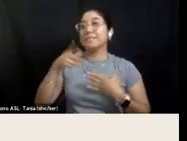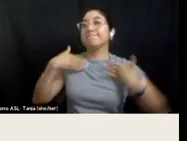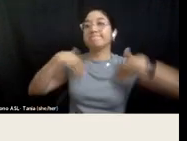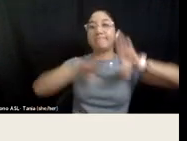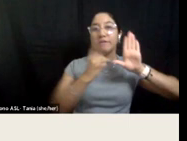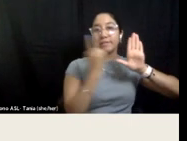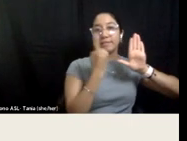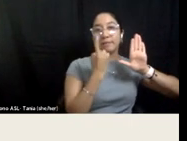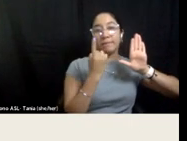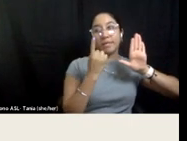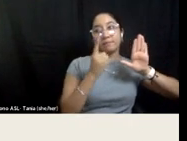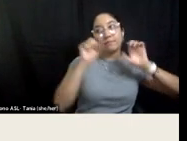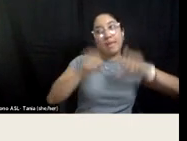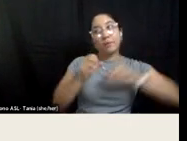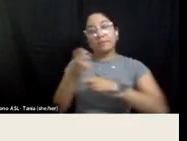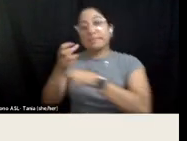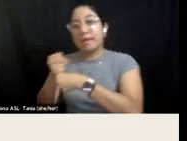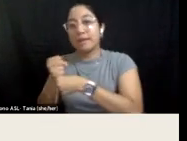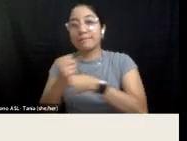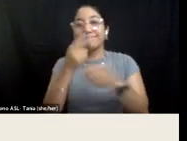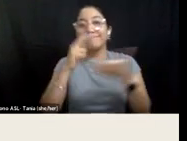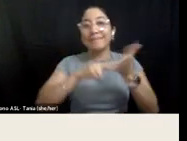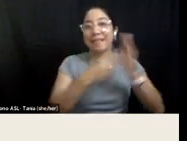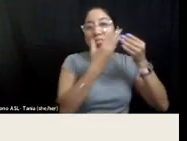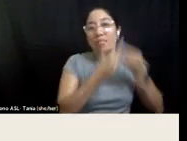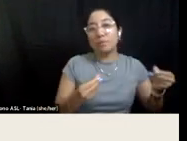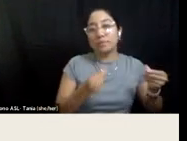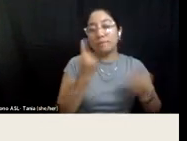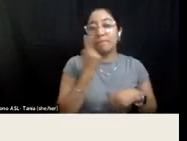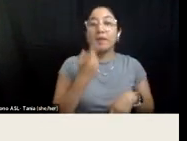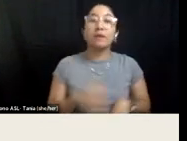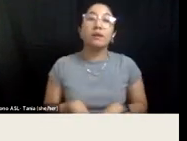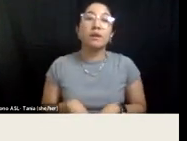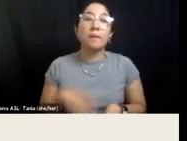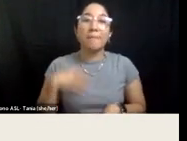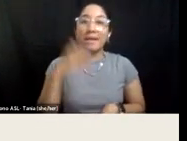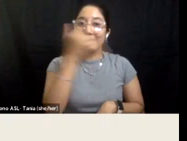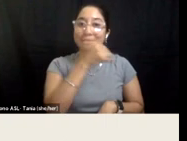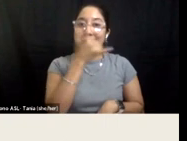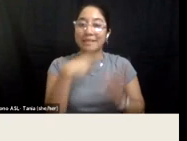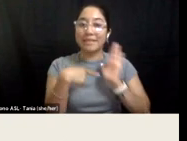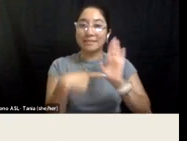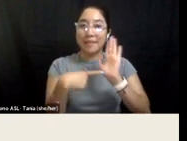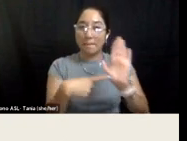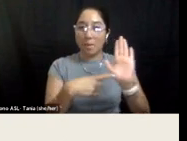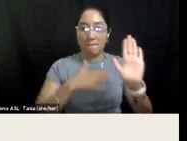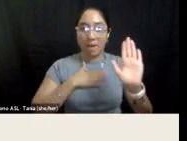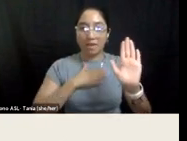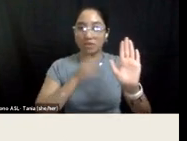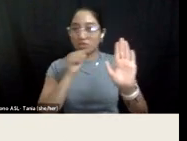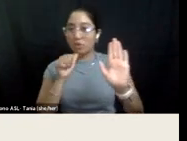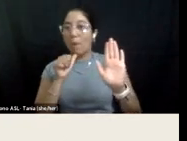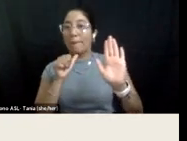to lose something. Husband and I, an example that I like to give, my this is my silly example, really big because deal. You're not sharing this, to spend a birthday way together. More serious than but this. Then my best